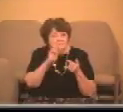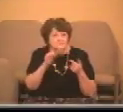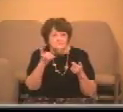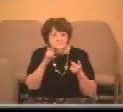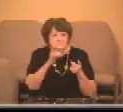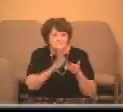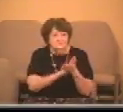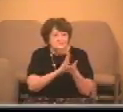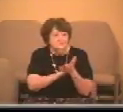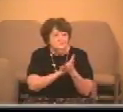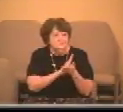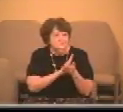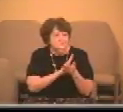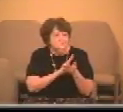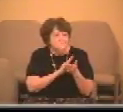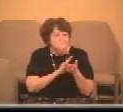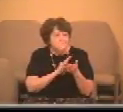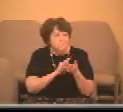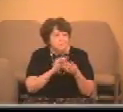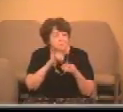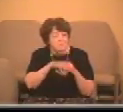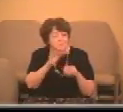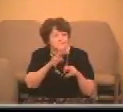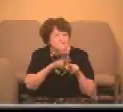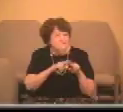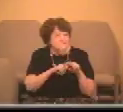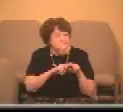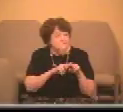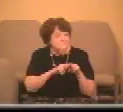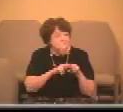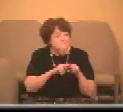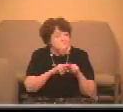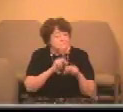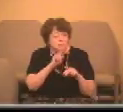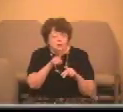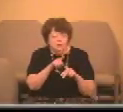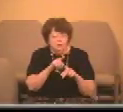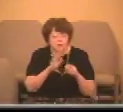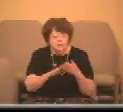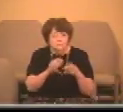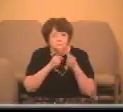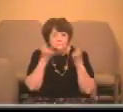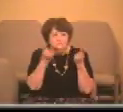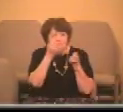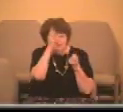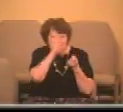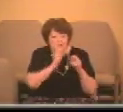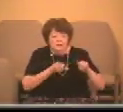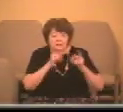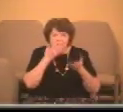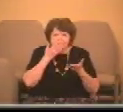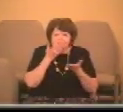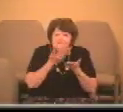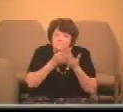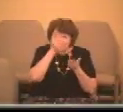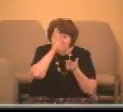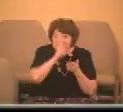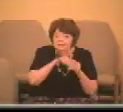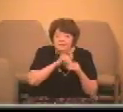pew racks. You can jot down whatever you're celebrating. Are you celebrating God as a good God in your life today? Are